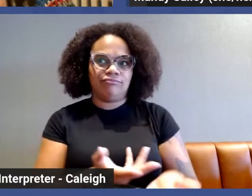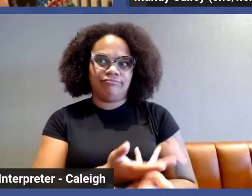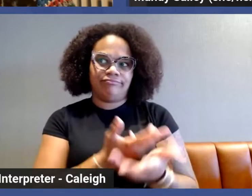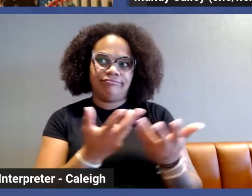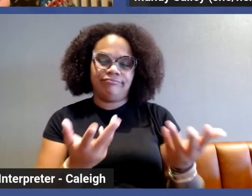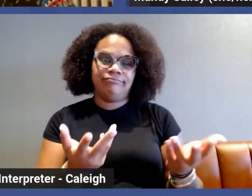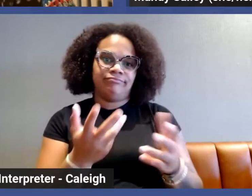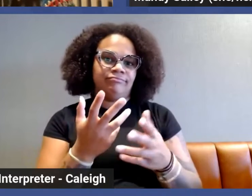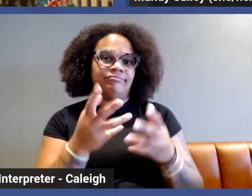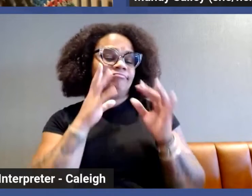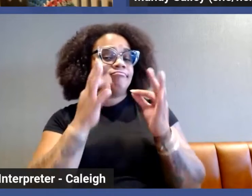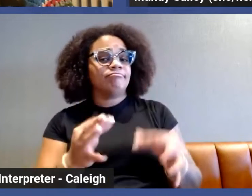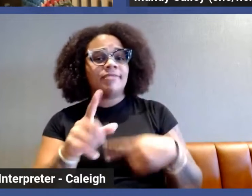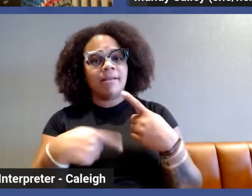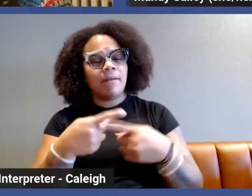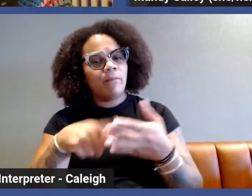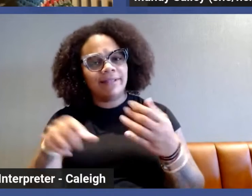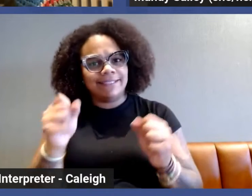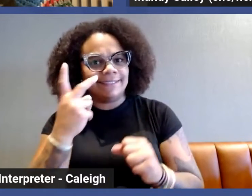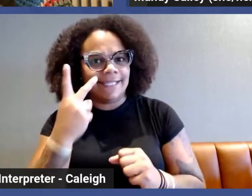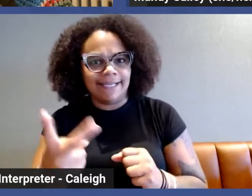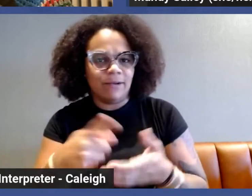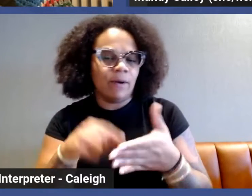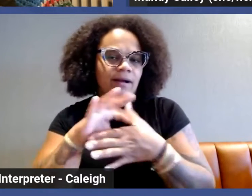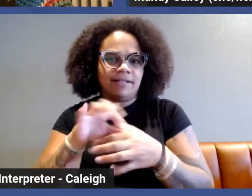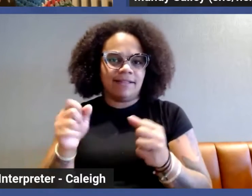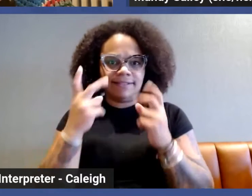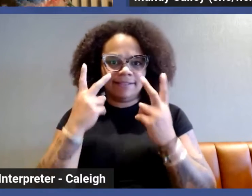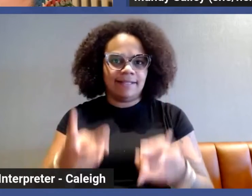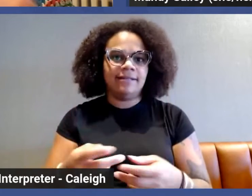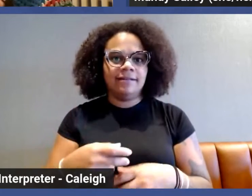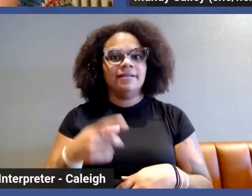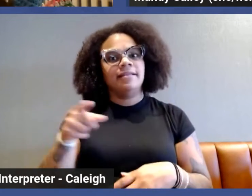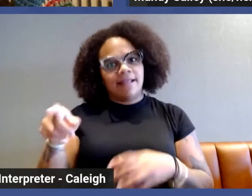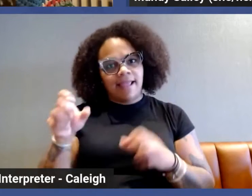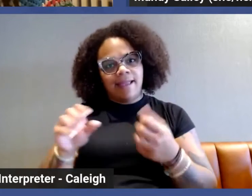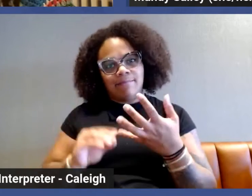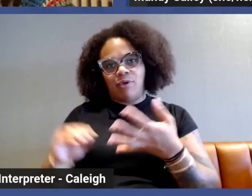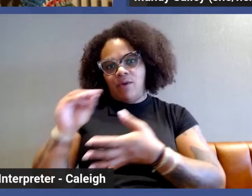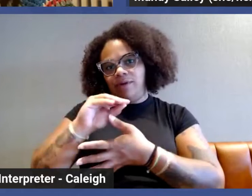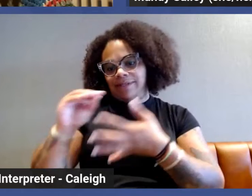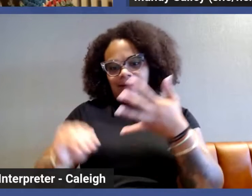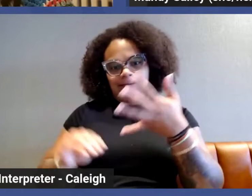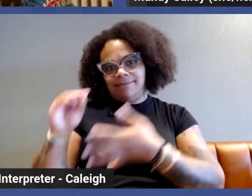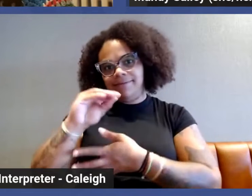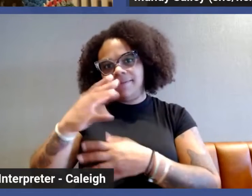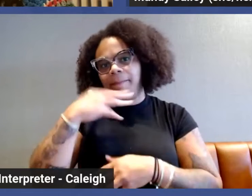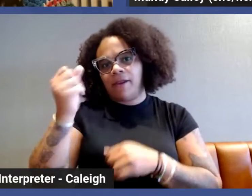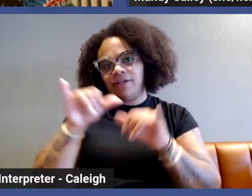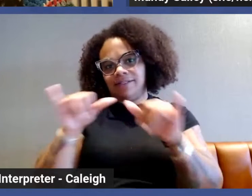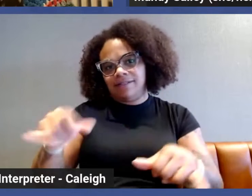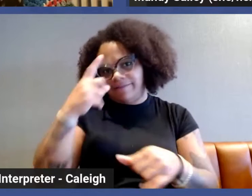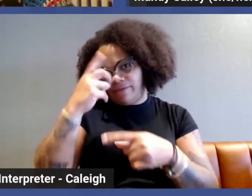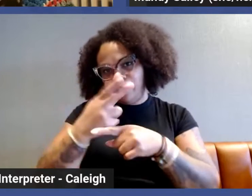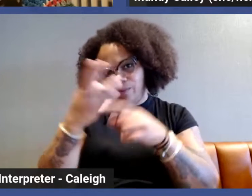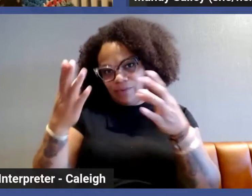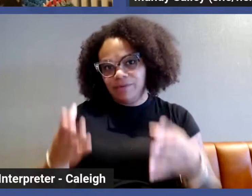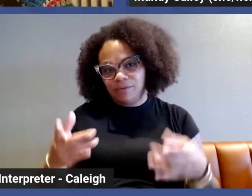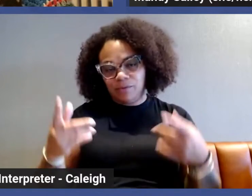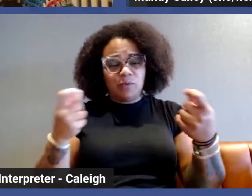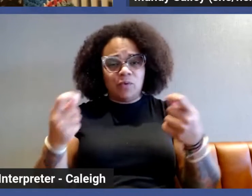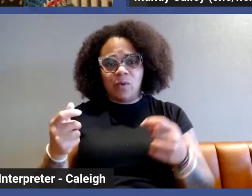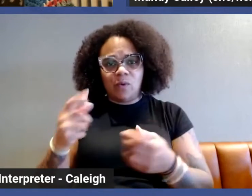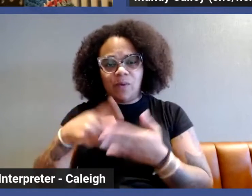make choices about the content they see, so that they can kind of prioritize a better system for users to control what they